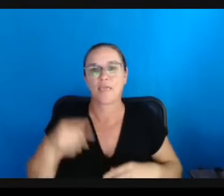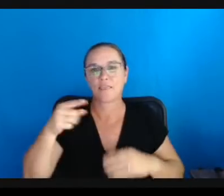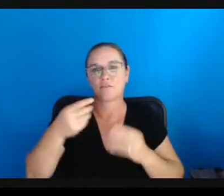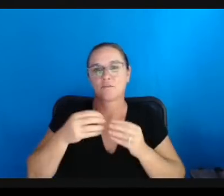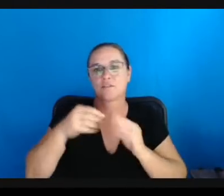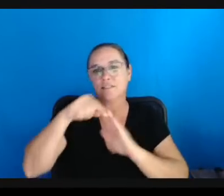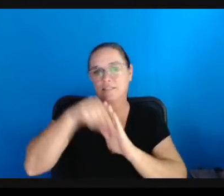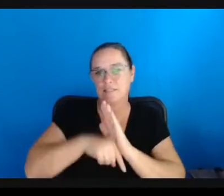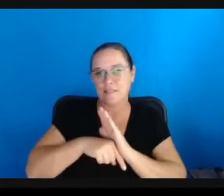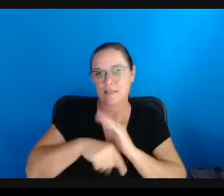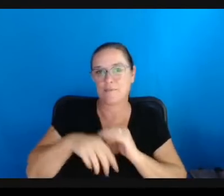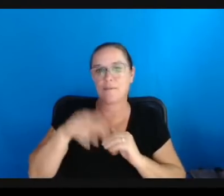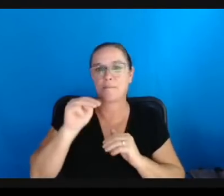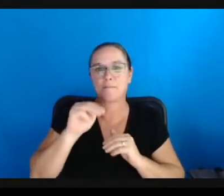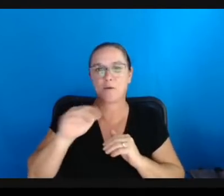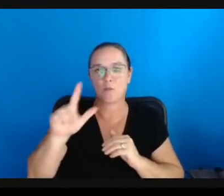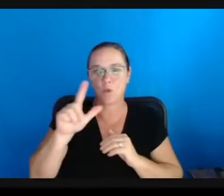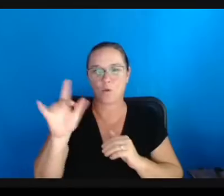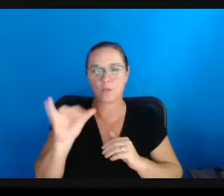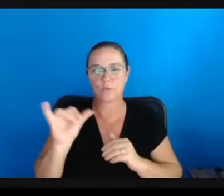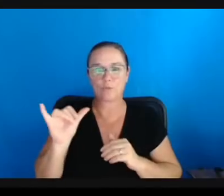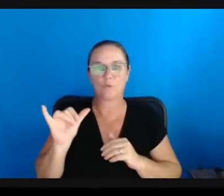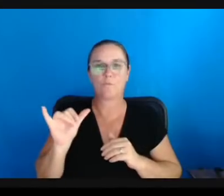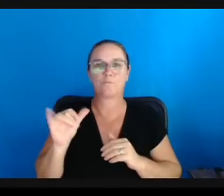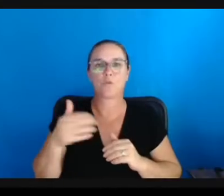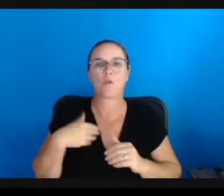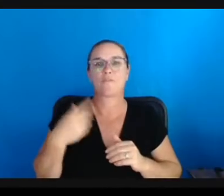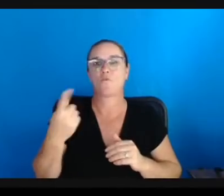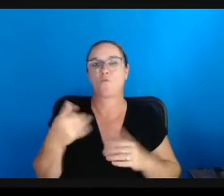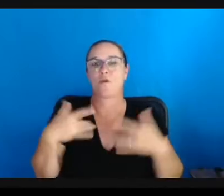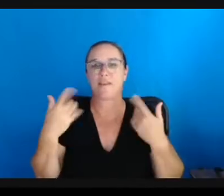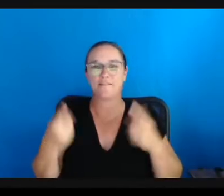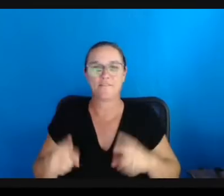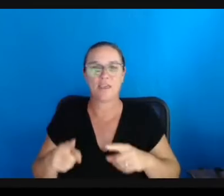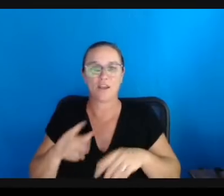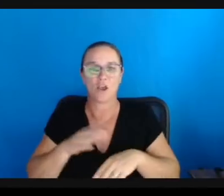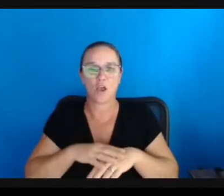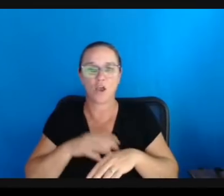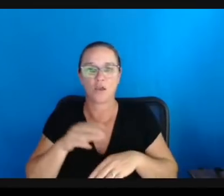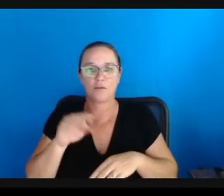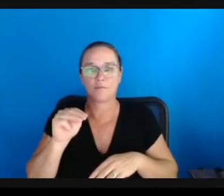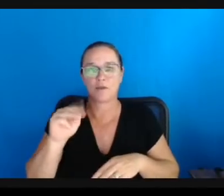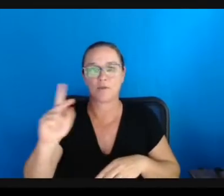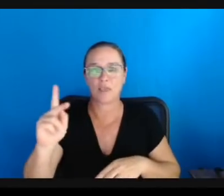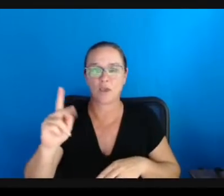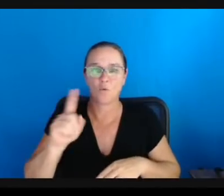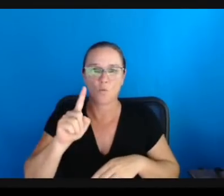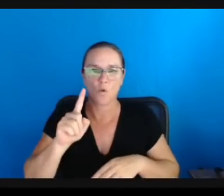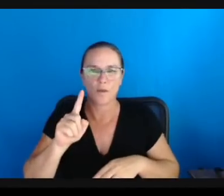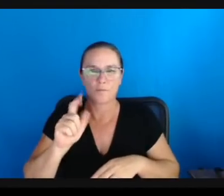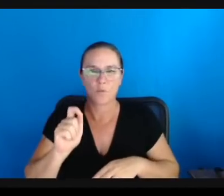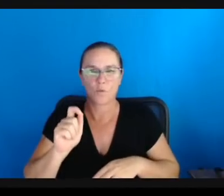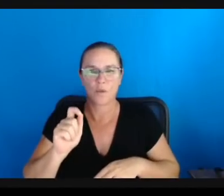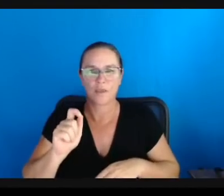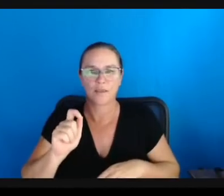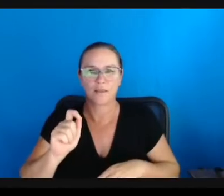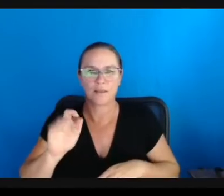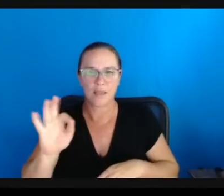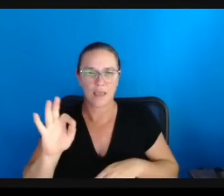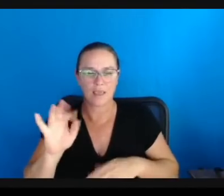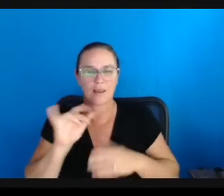well, Mauna Loa as well. We have one event on the flank of Mauna Kea, 1.9 adjustment between these two